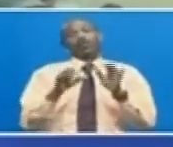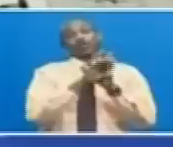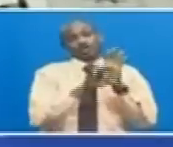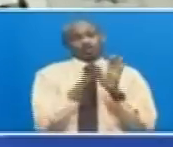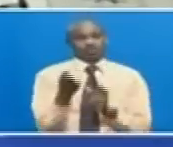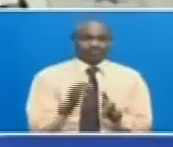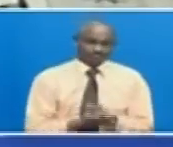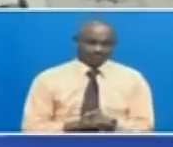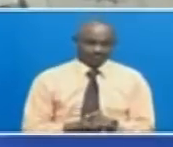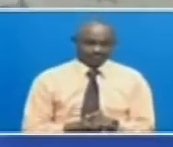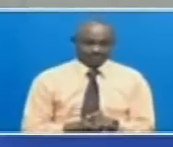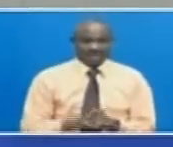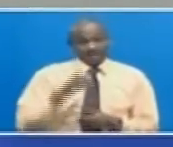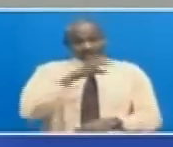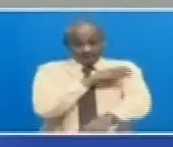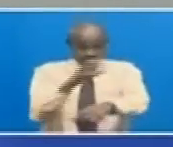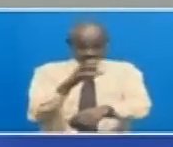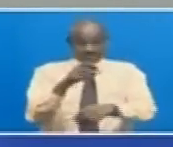dispensation. Presidential powers,